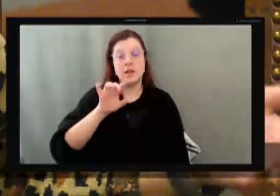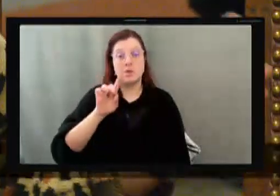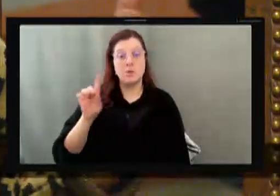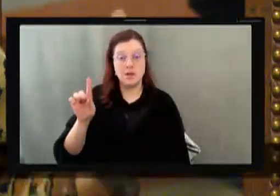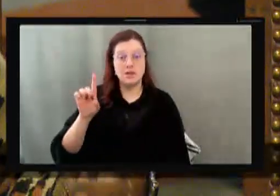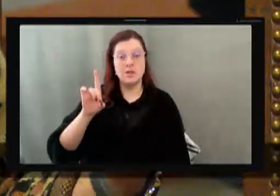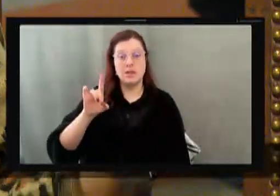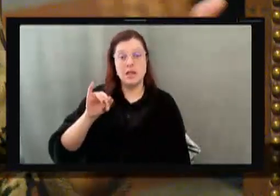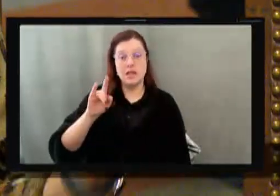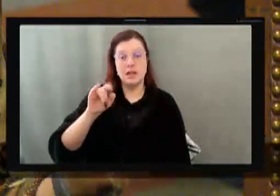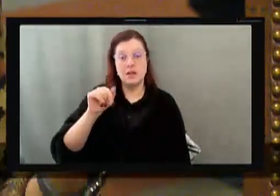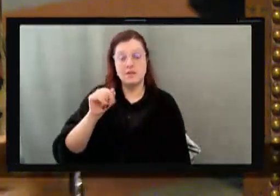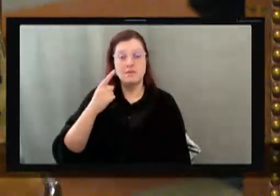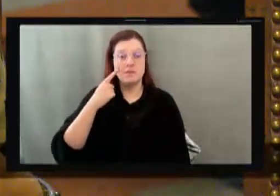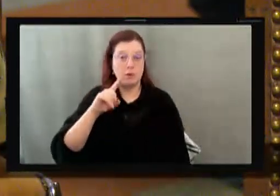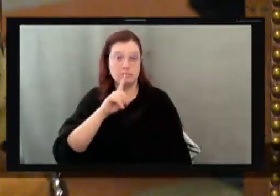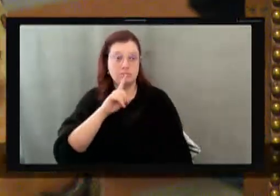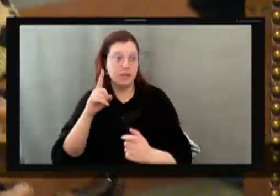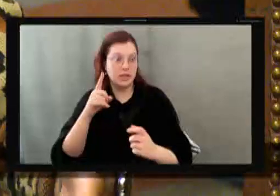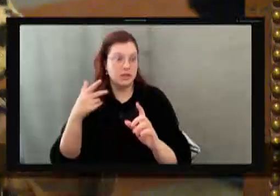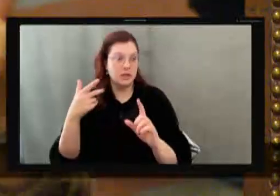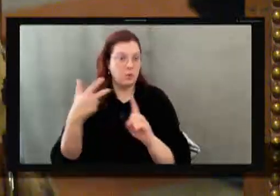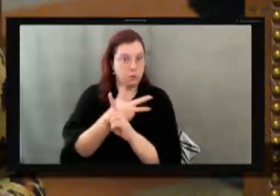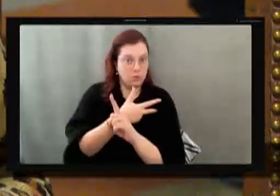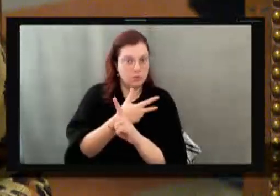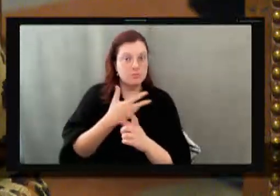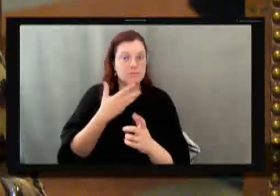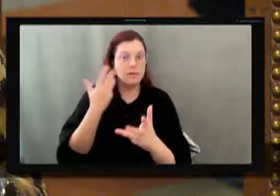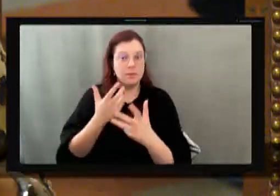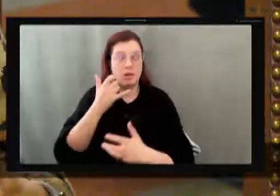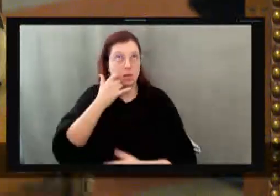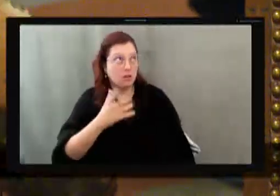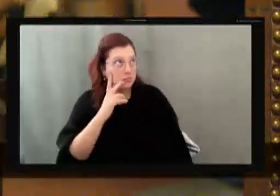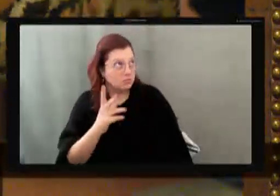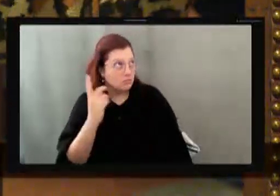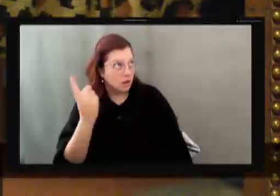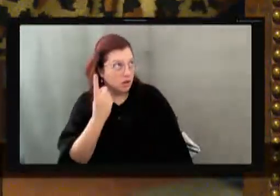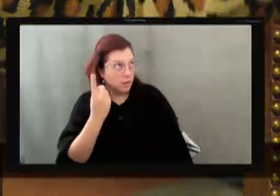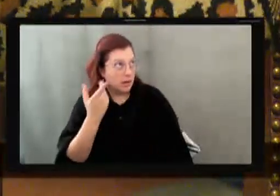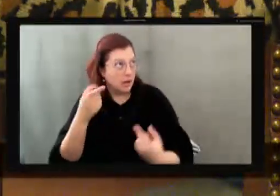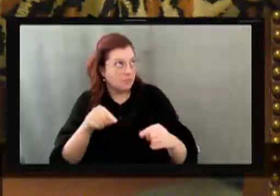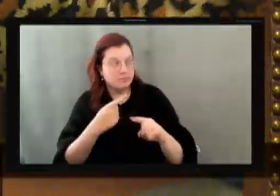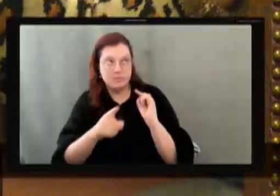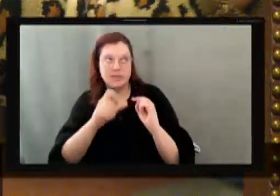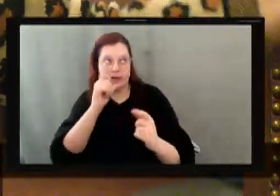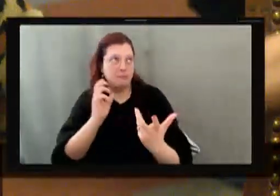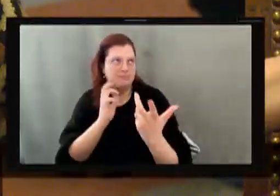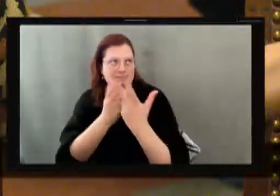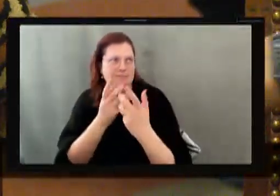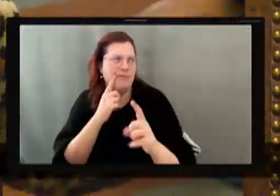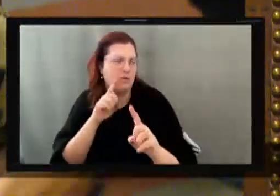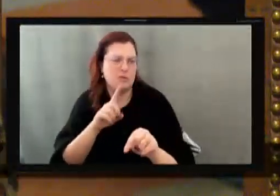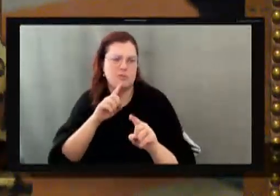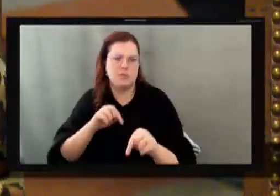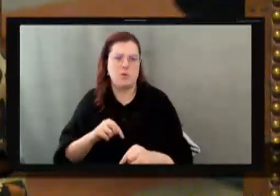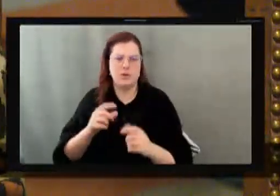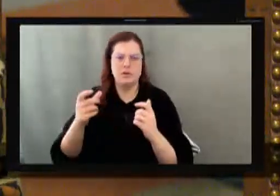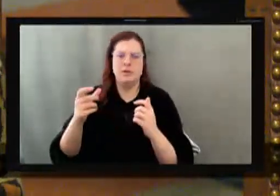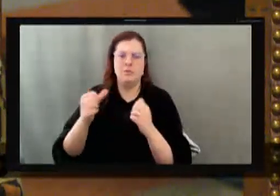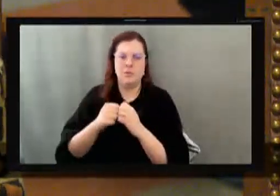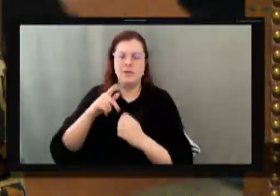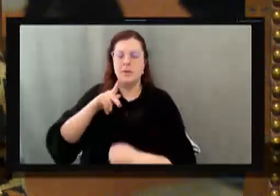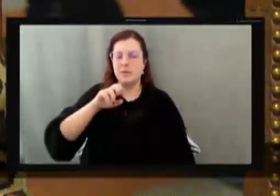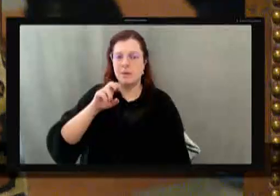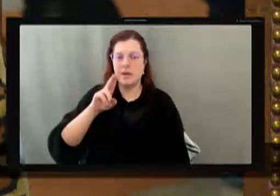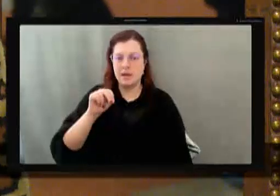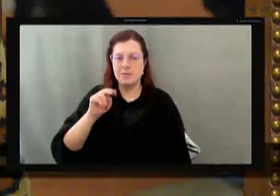mm-hmm. misses, because maybe 911 gets called because someone mm-hmm. witnesses something, but then it doesn't meet the threshold for reporting to the PennDOT database. Mm-hmm. So we've had